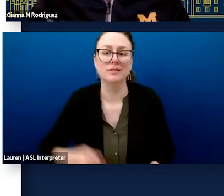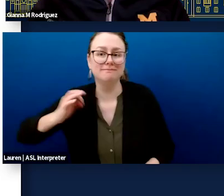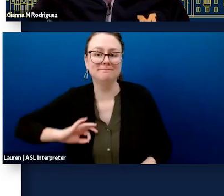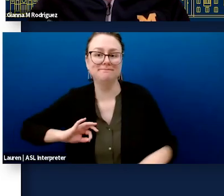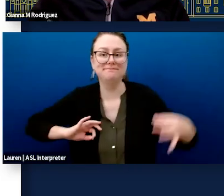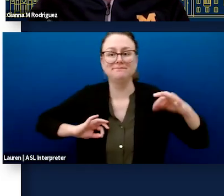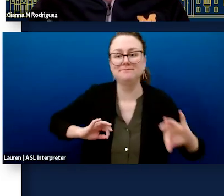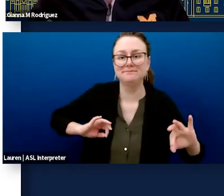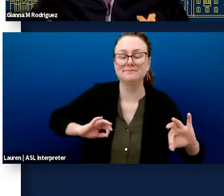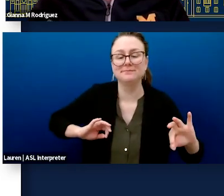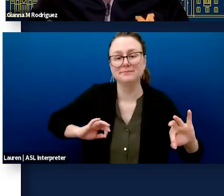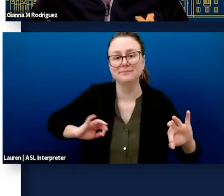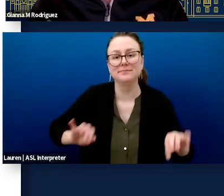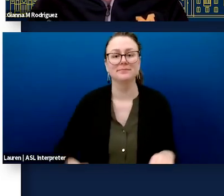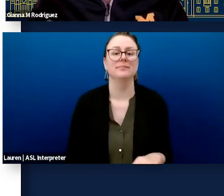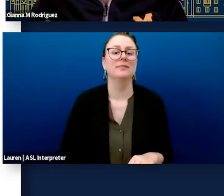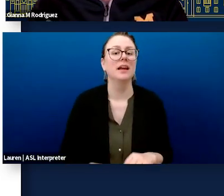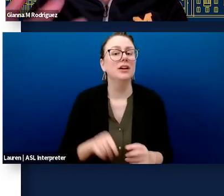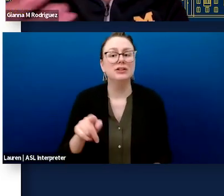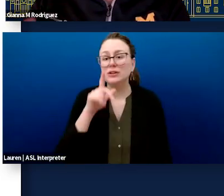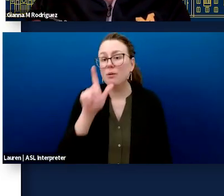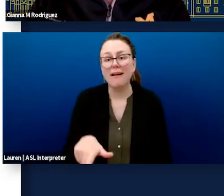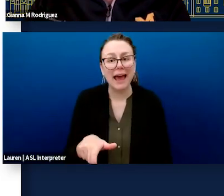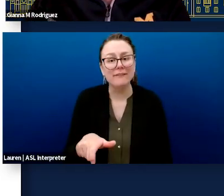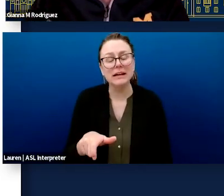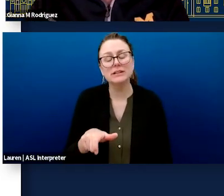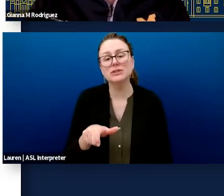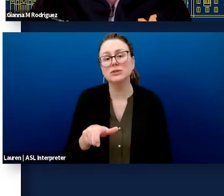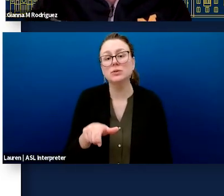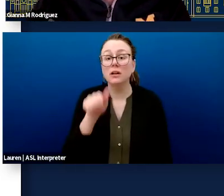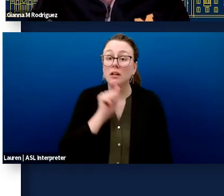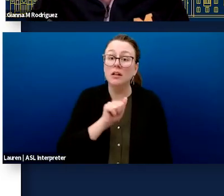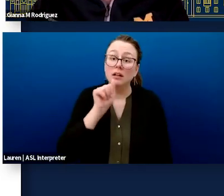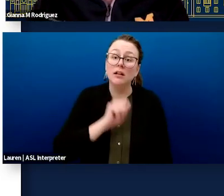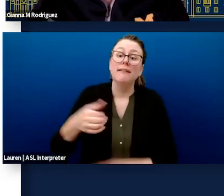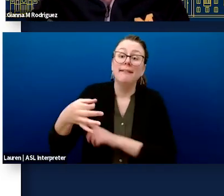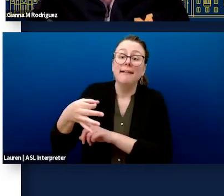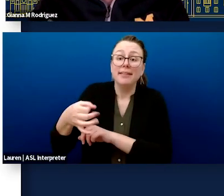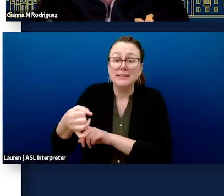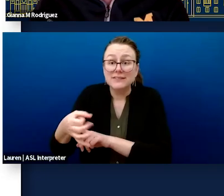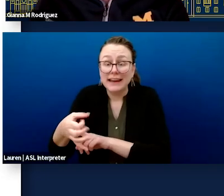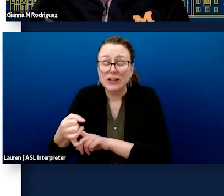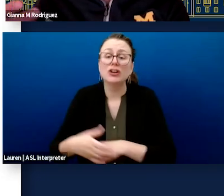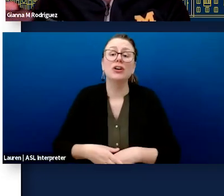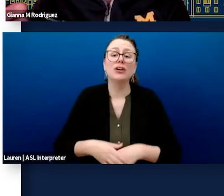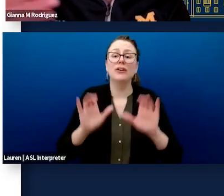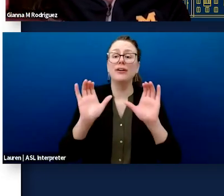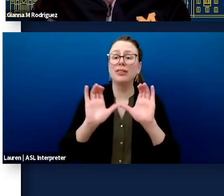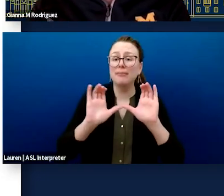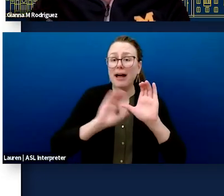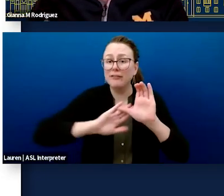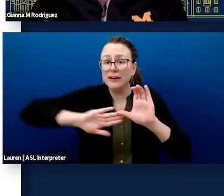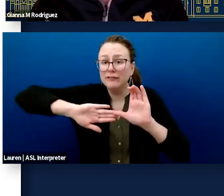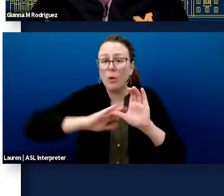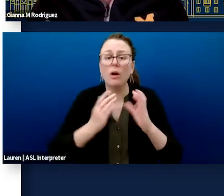and you're not having to deal with the the sphincters and the pelvic floor and things like that. And when